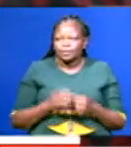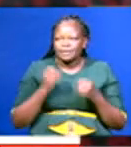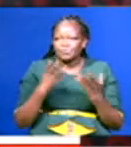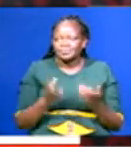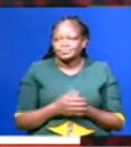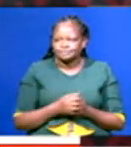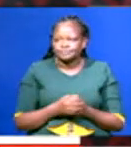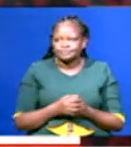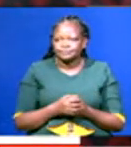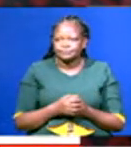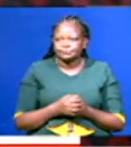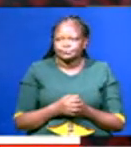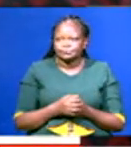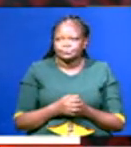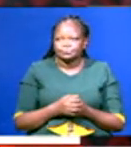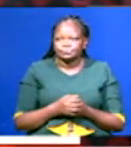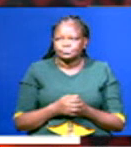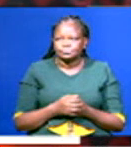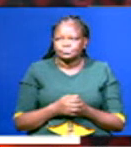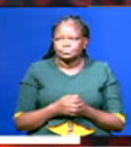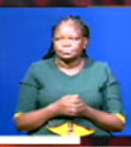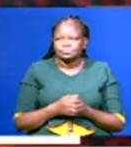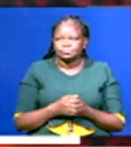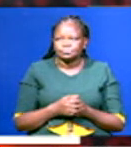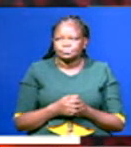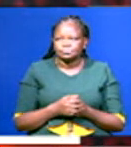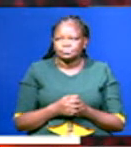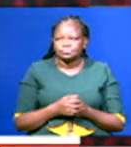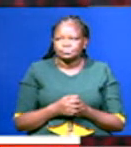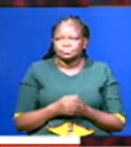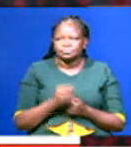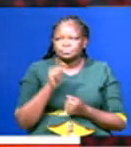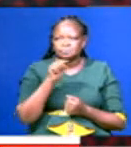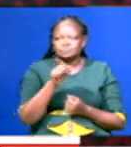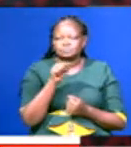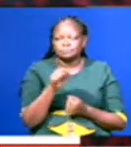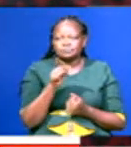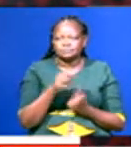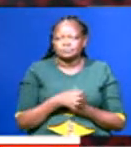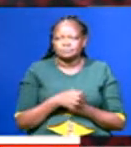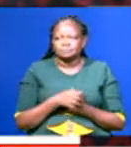approved? That you approved? This is coming to